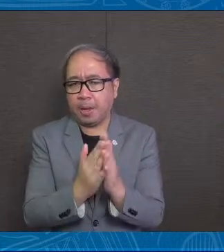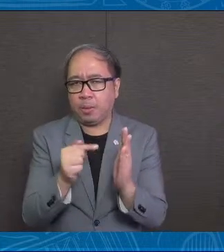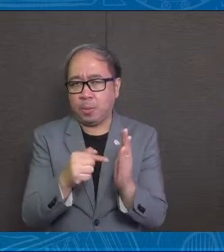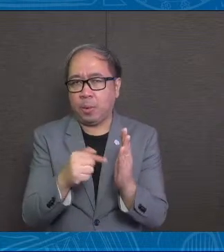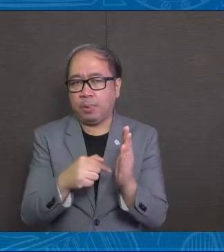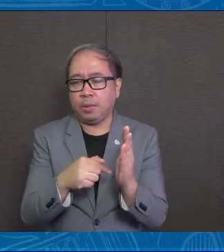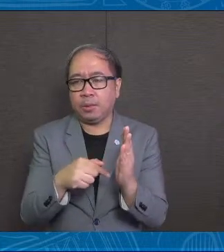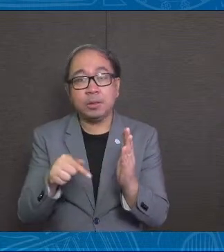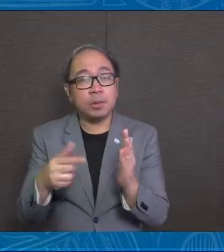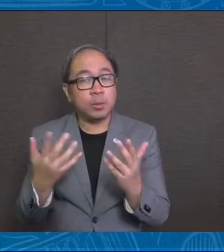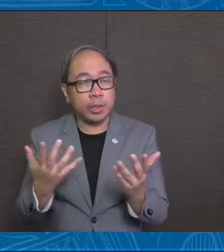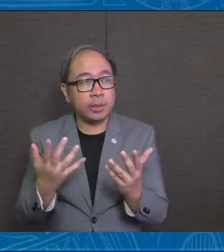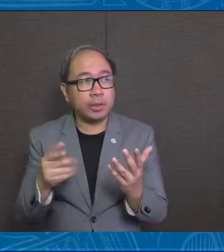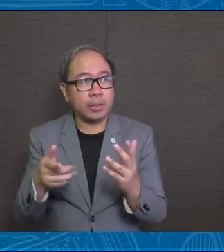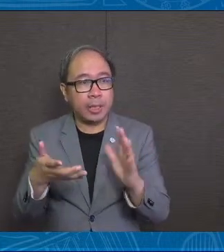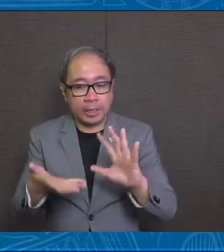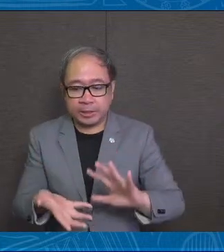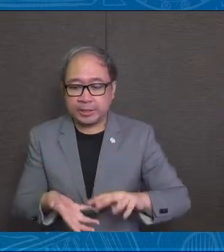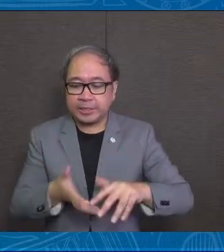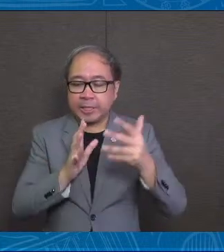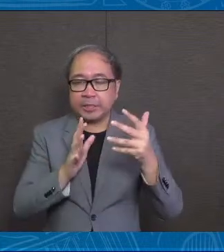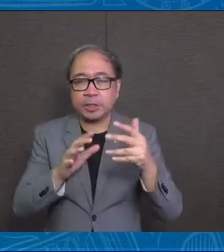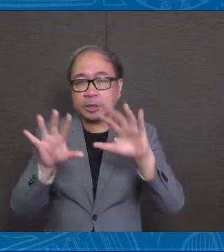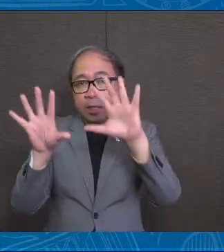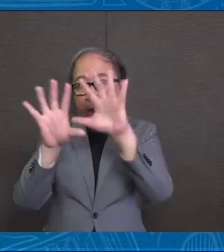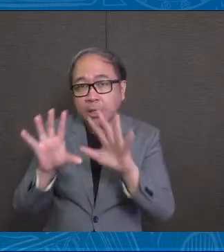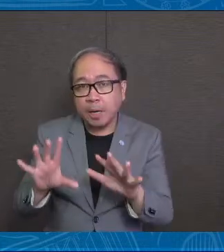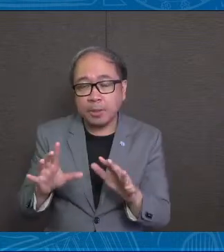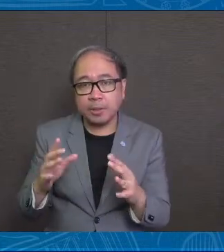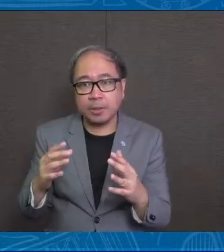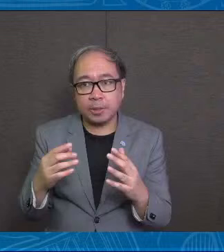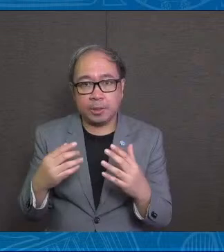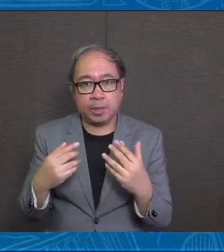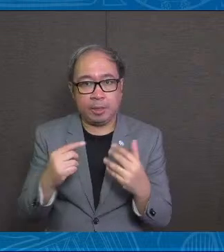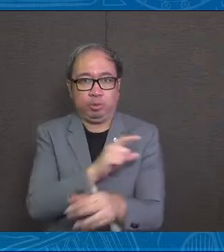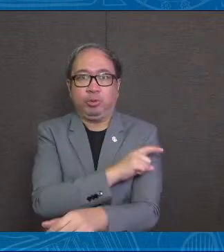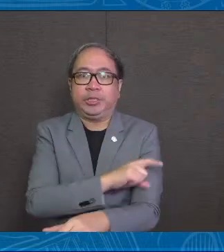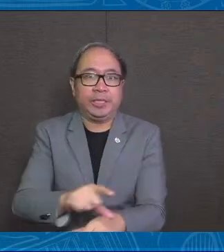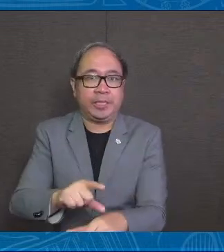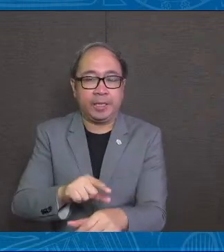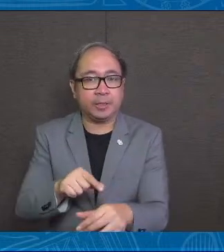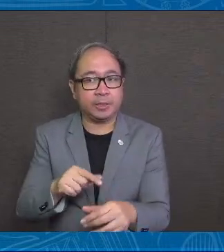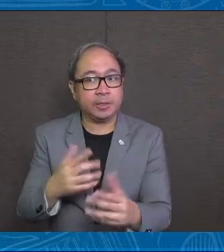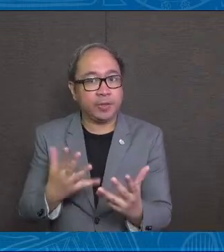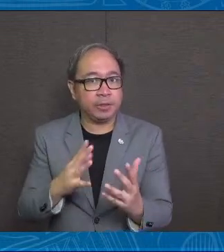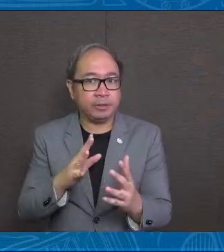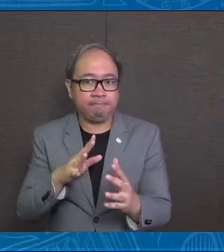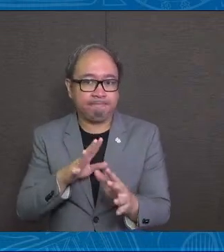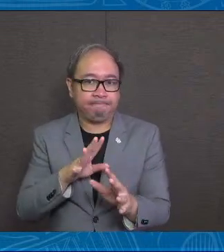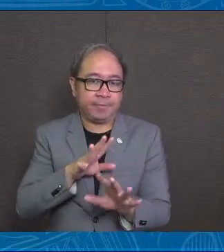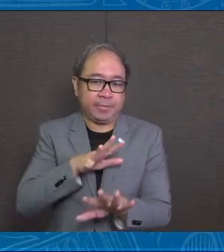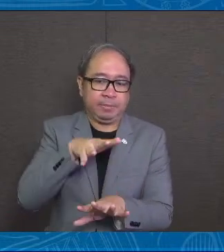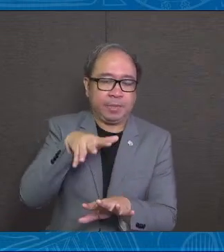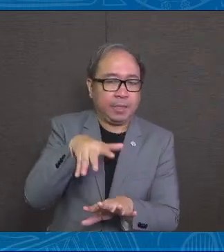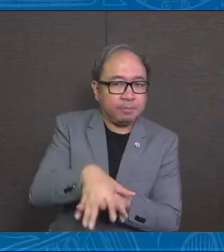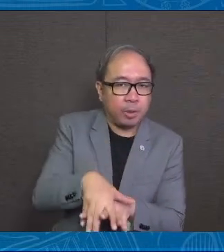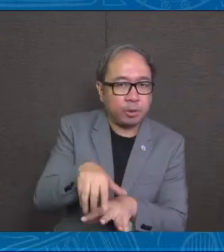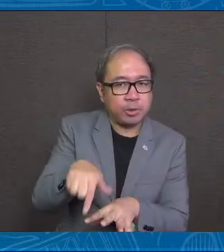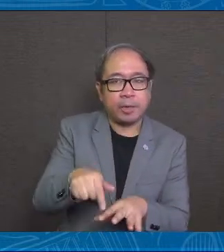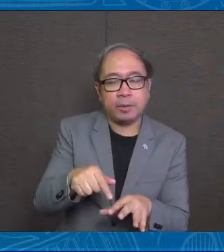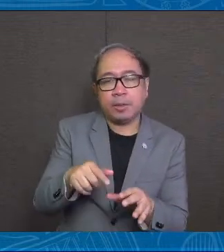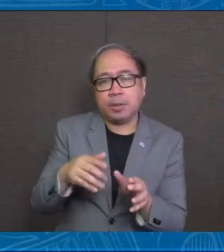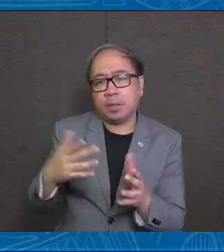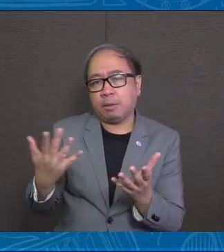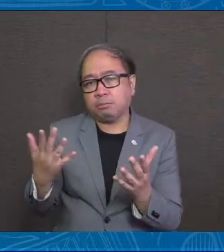disaster and climate resilience component are actually inbuilt in the design template. Like most